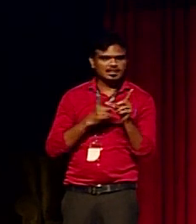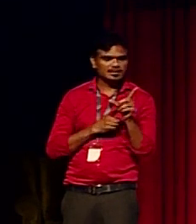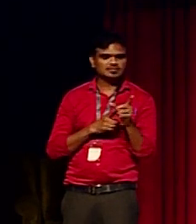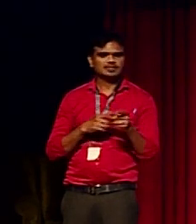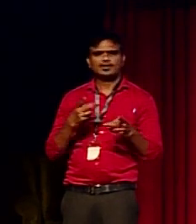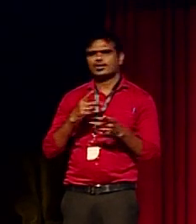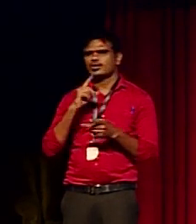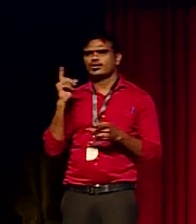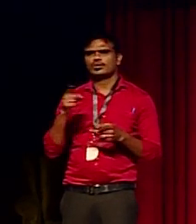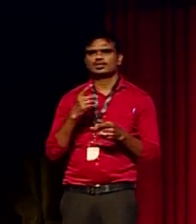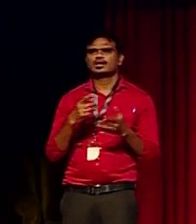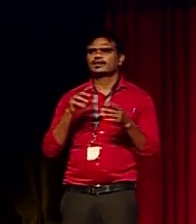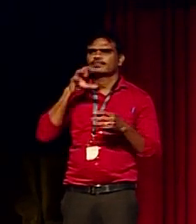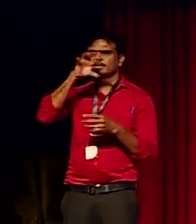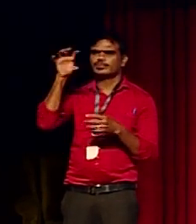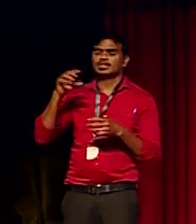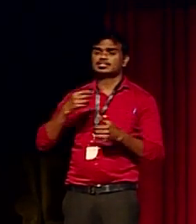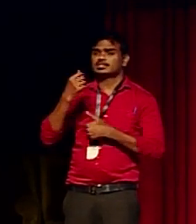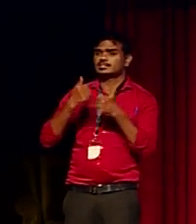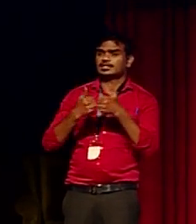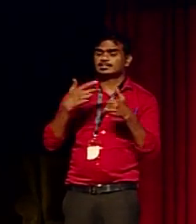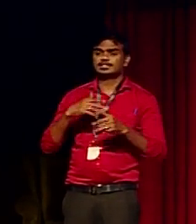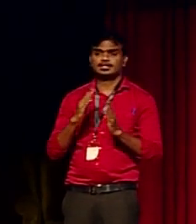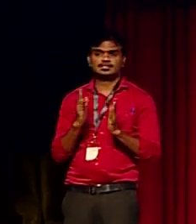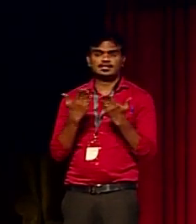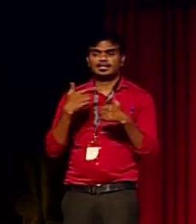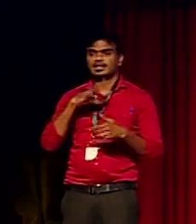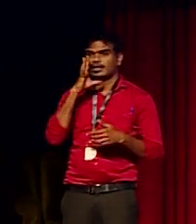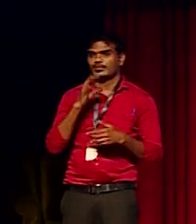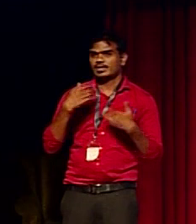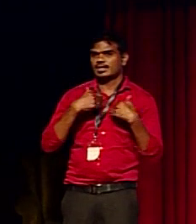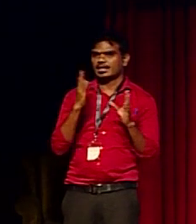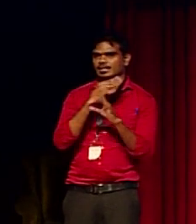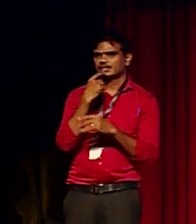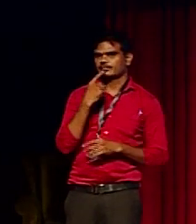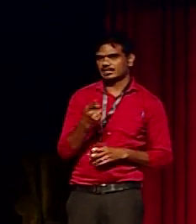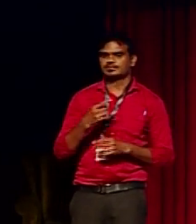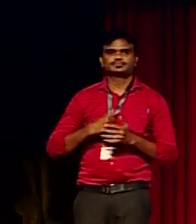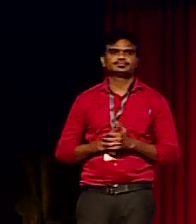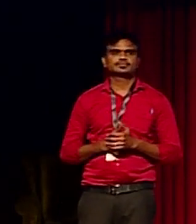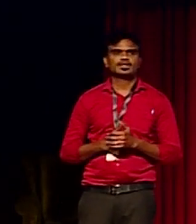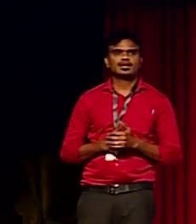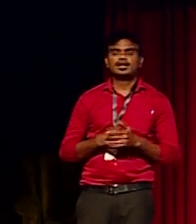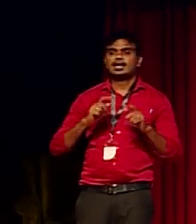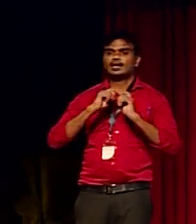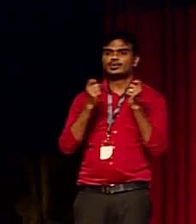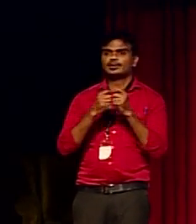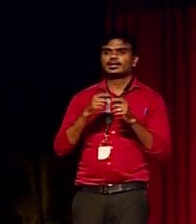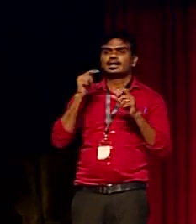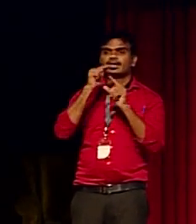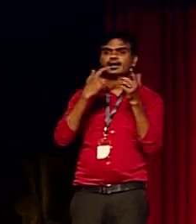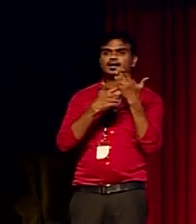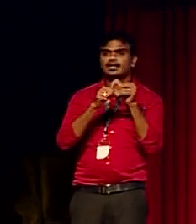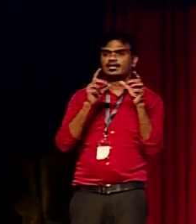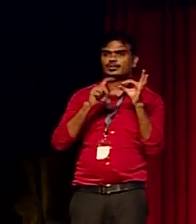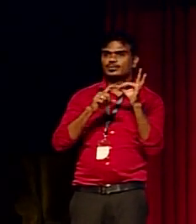all war-ravaged countries, very challenging initiatives. In fact, as I speak, our team is in Iraq